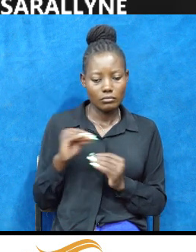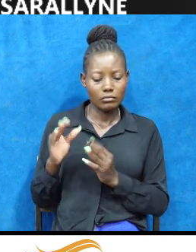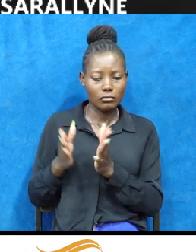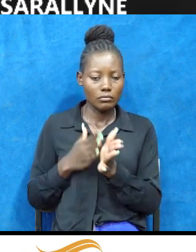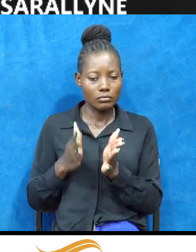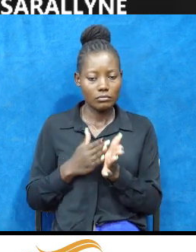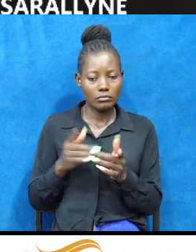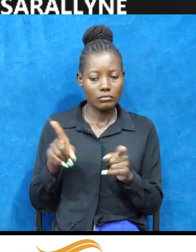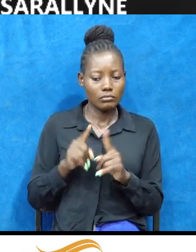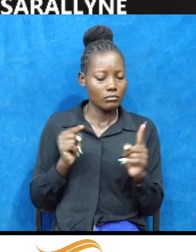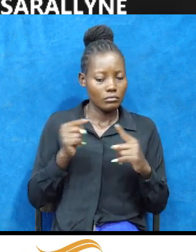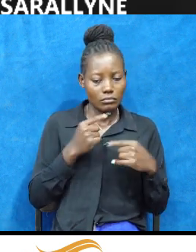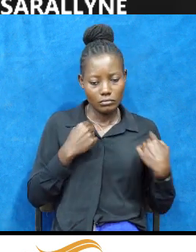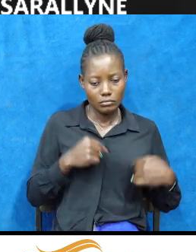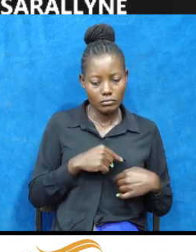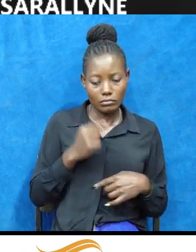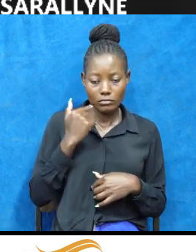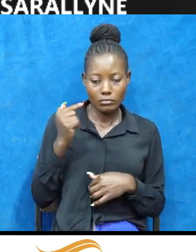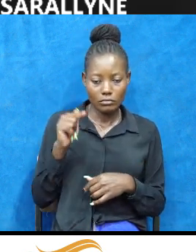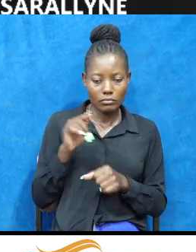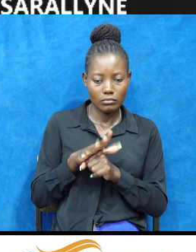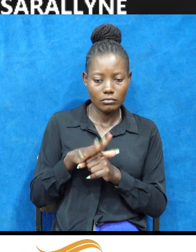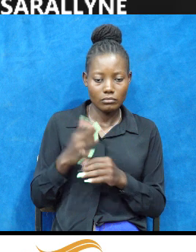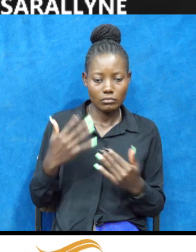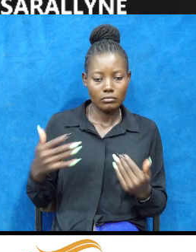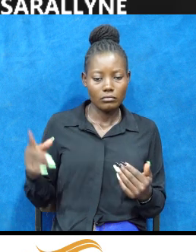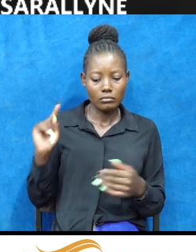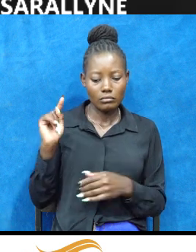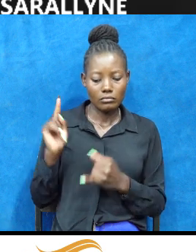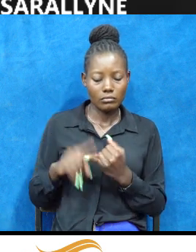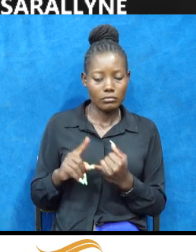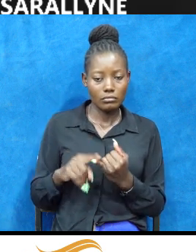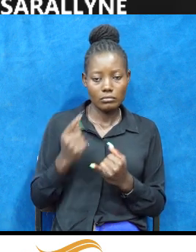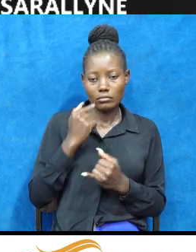fewer hops. That tells you several things. First of all, it tells you that